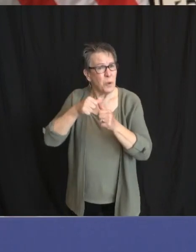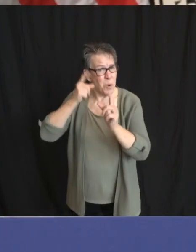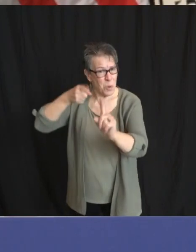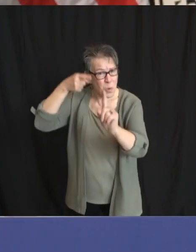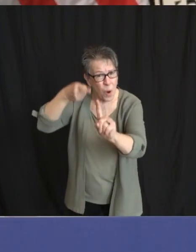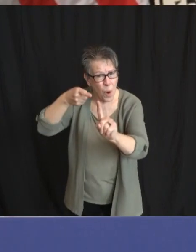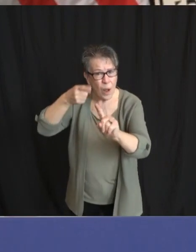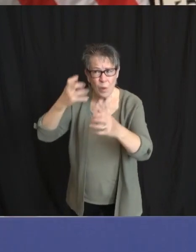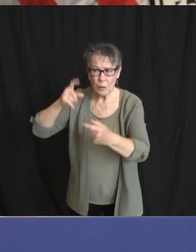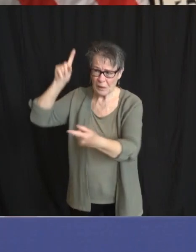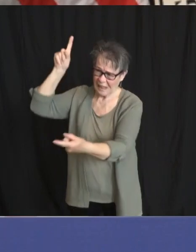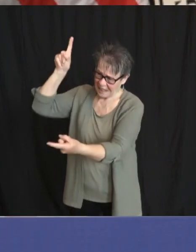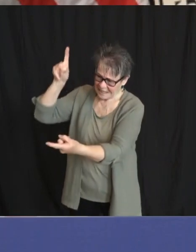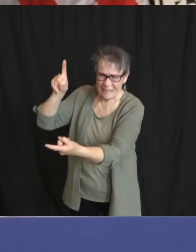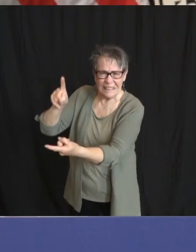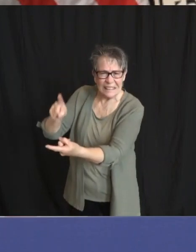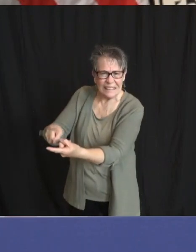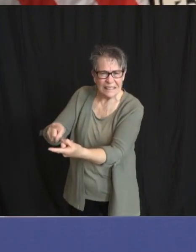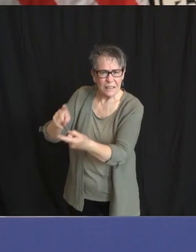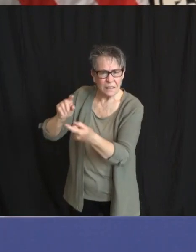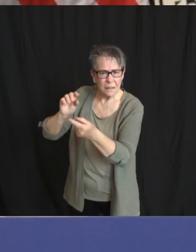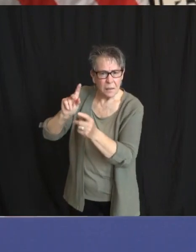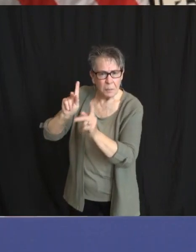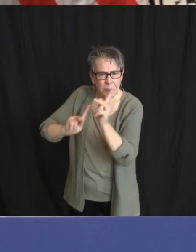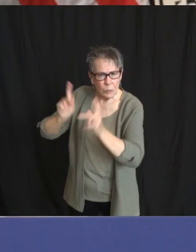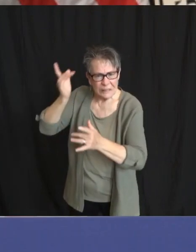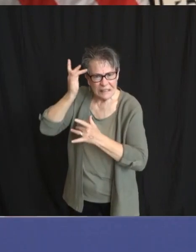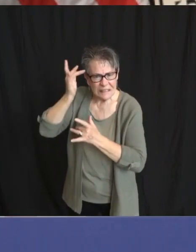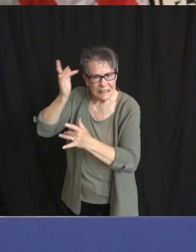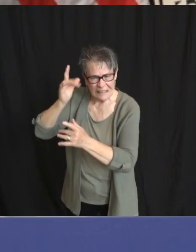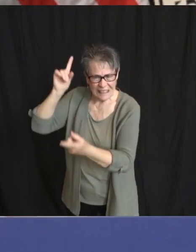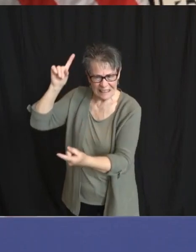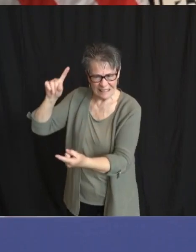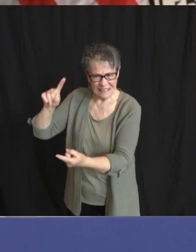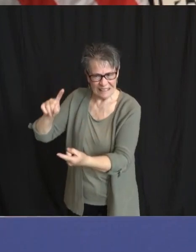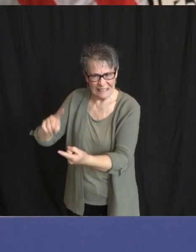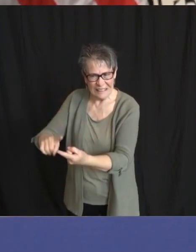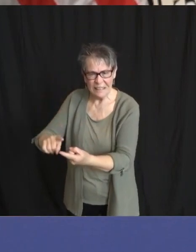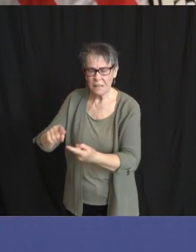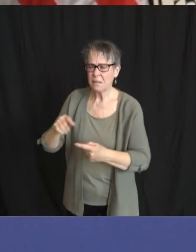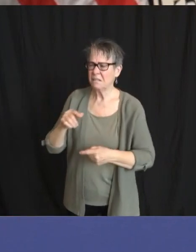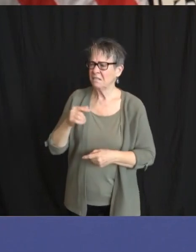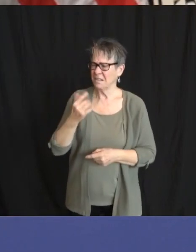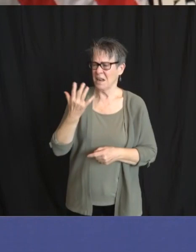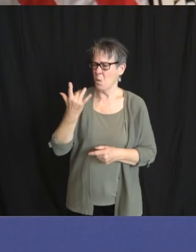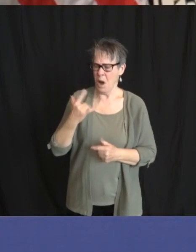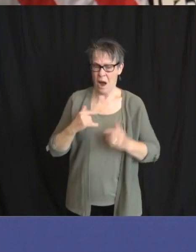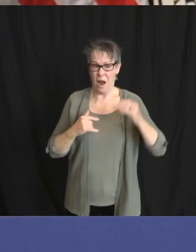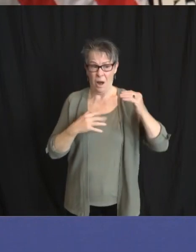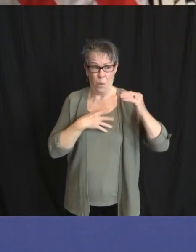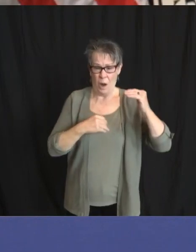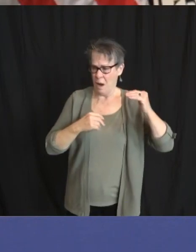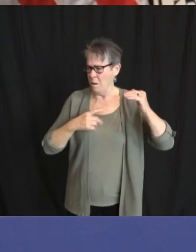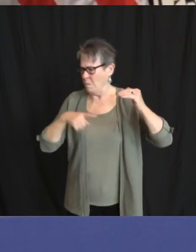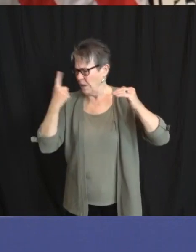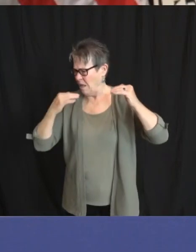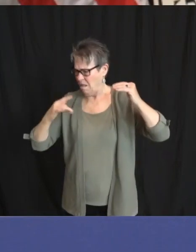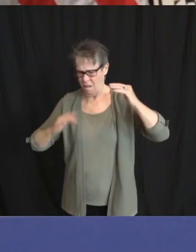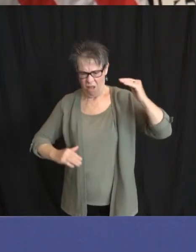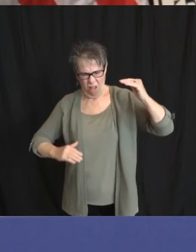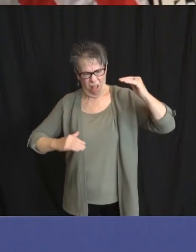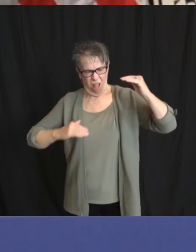disparities that we're seeing, particularly as it relates to communities of color. And so I thought it was a good discussion. In any event, thank you as always for